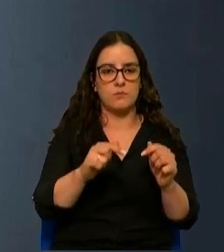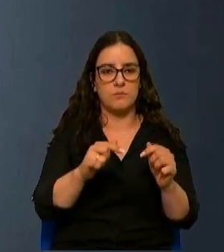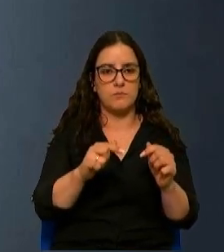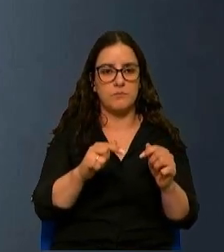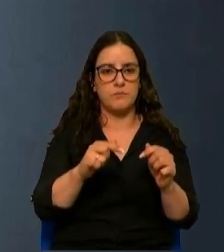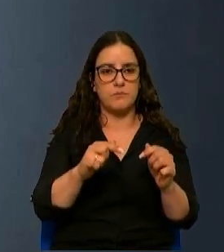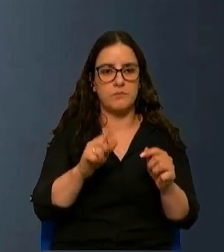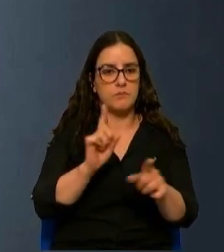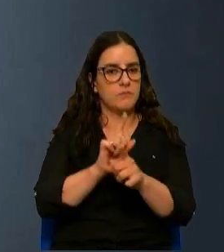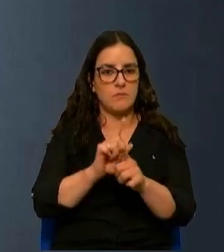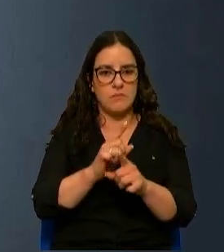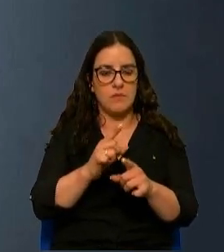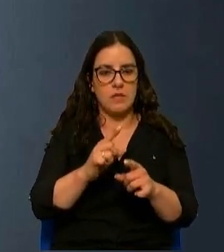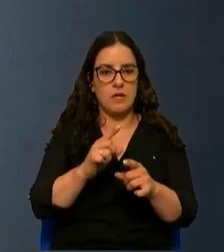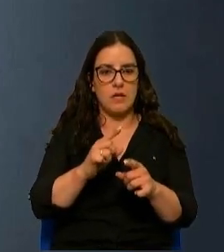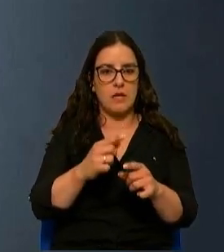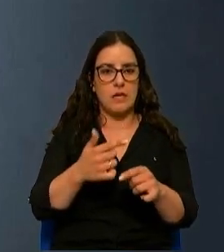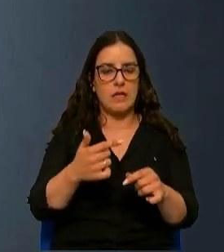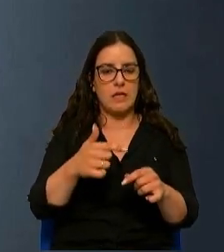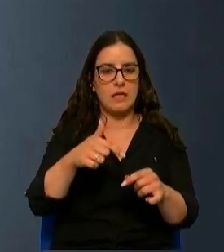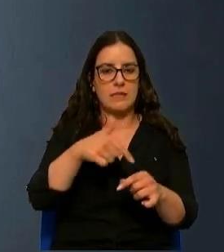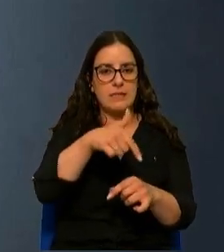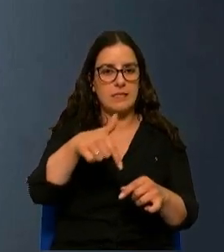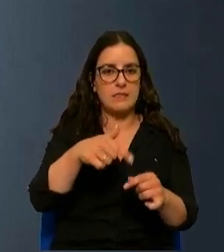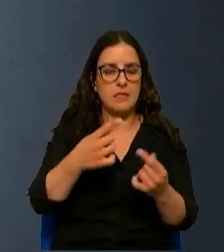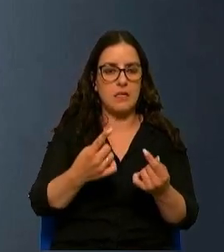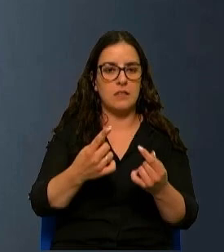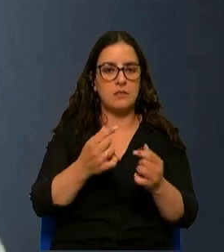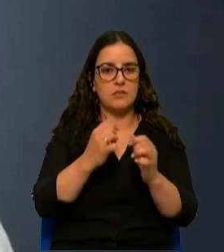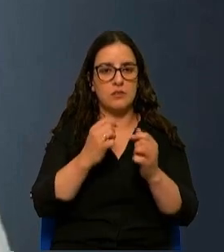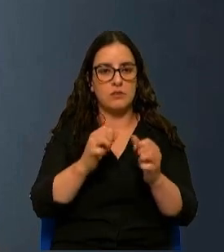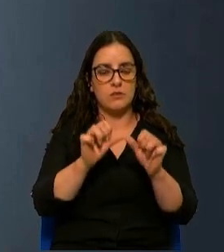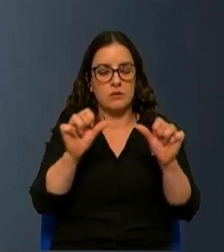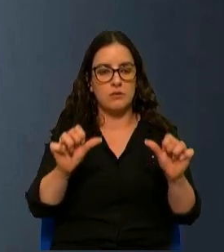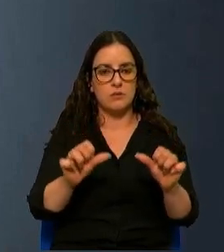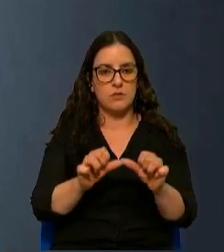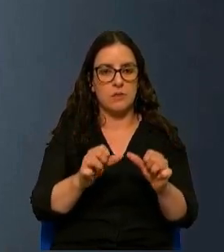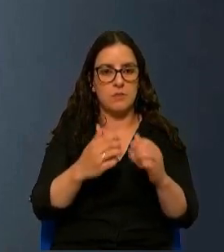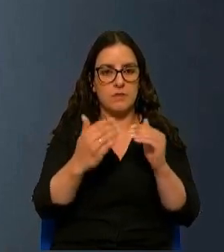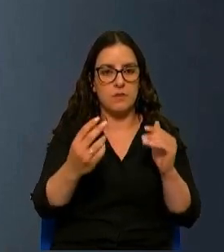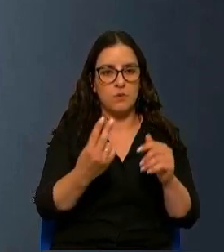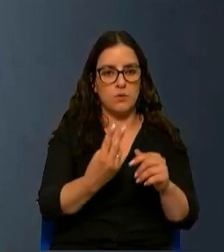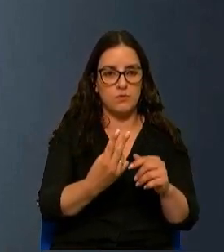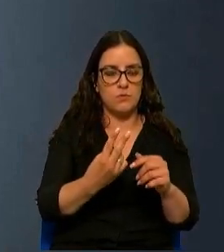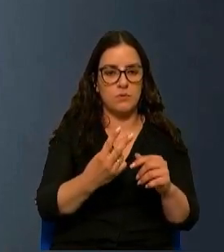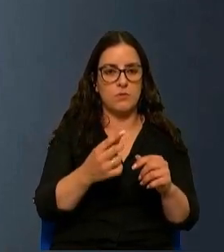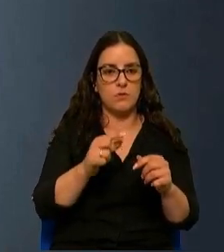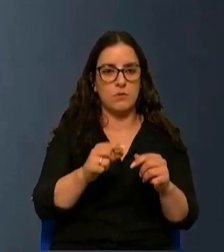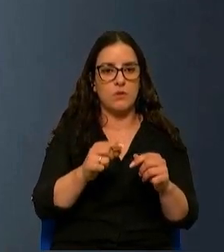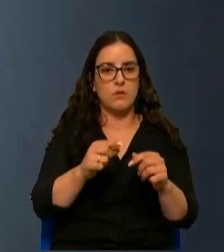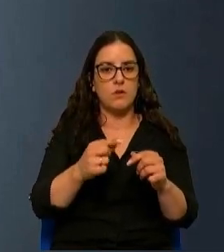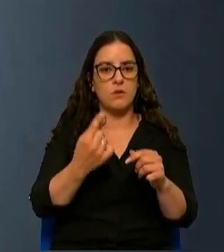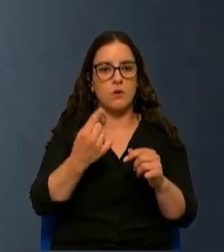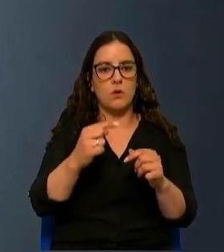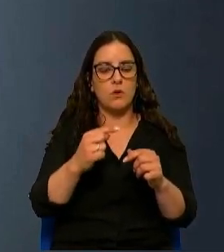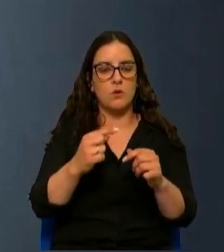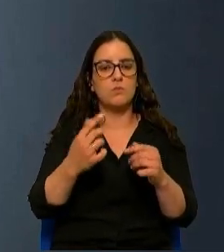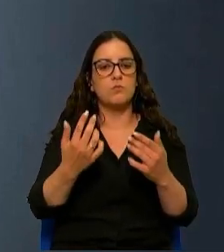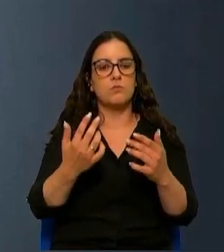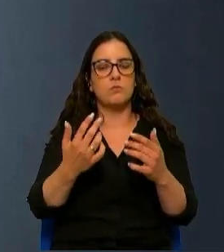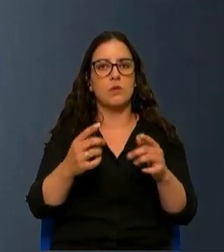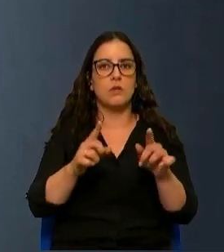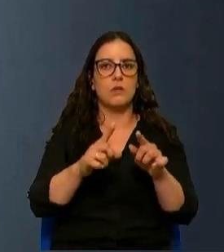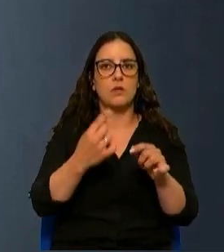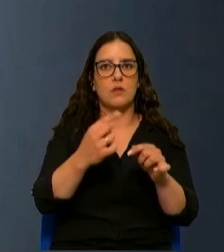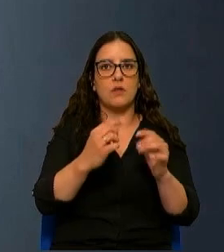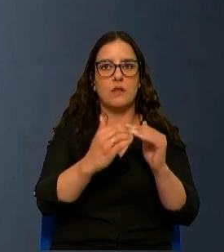Even the Tesla autopilot system is classed as a level two system. And as far as I'm aware, there's only one level three system on the road